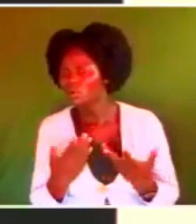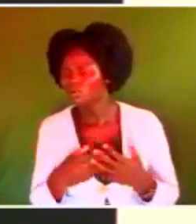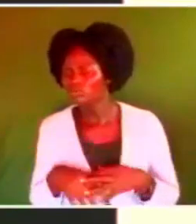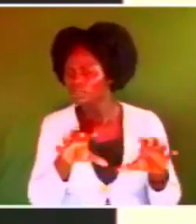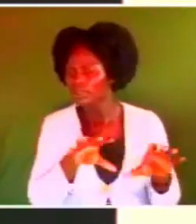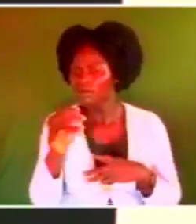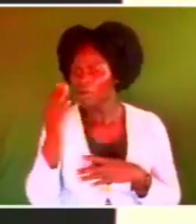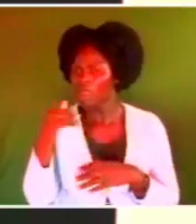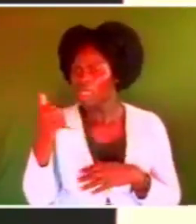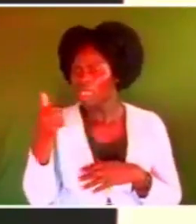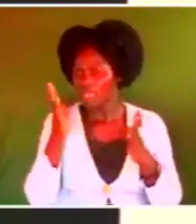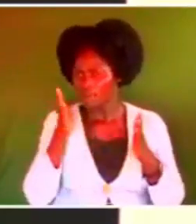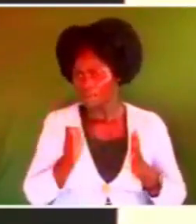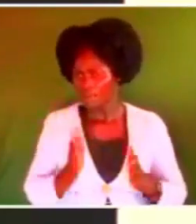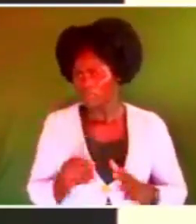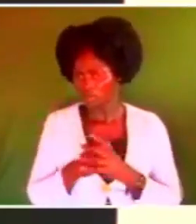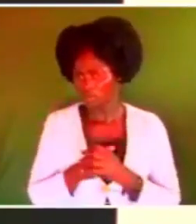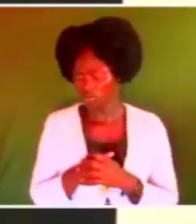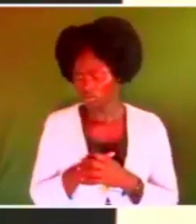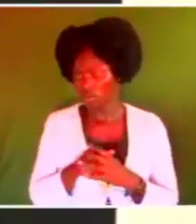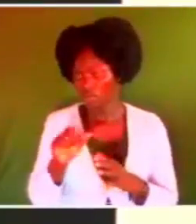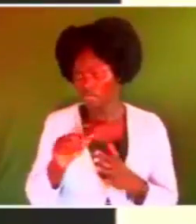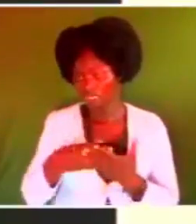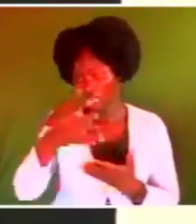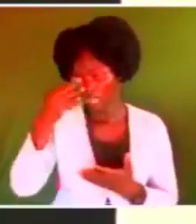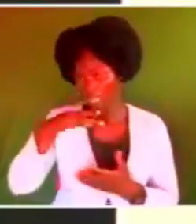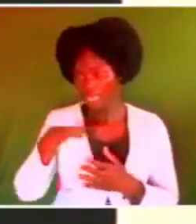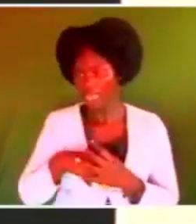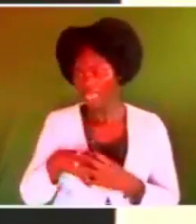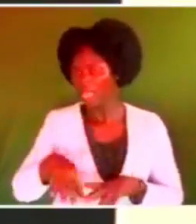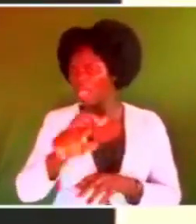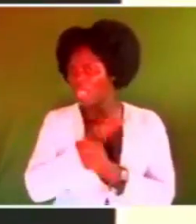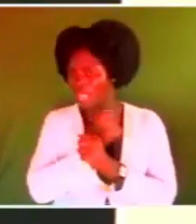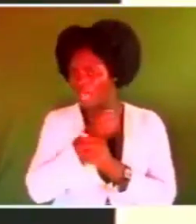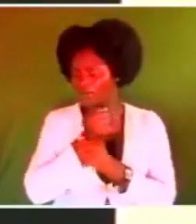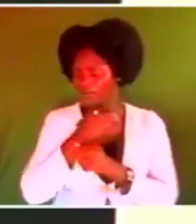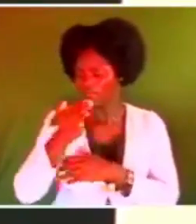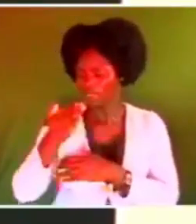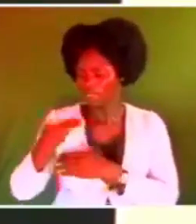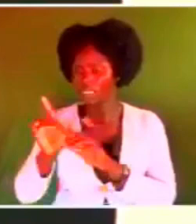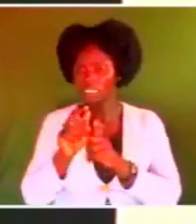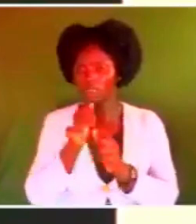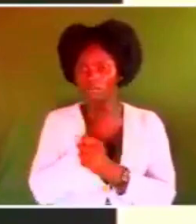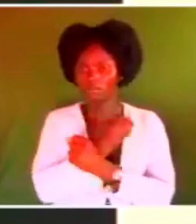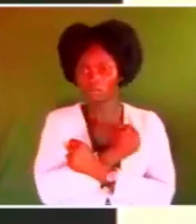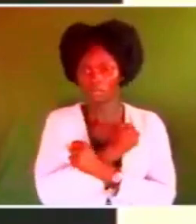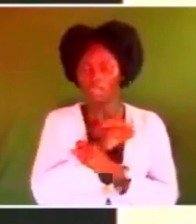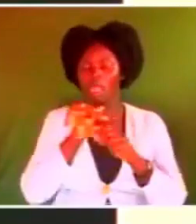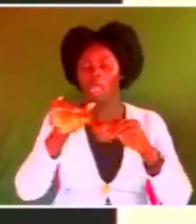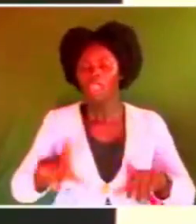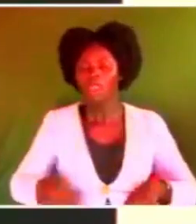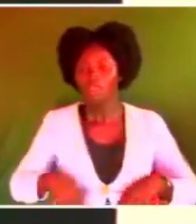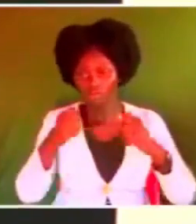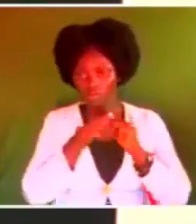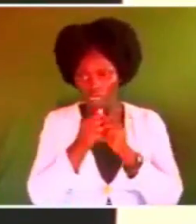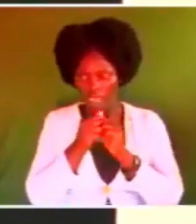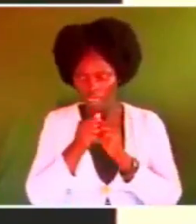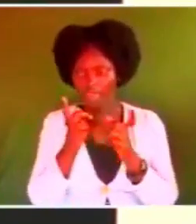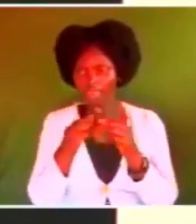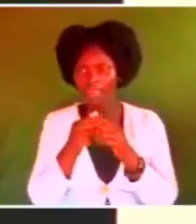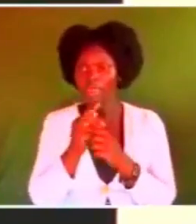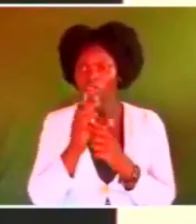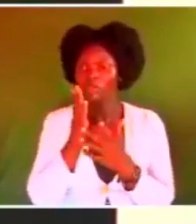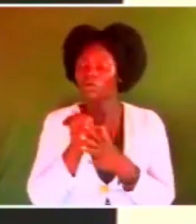person living a boundary must learn to love their neighbor and to live together. It is a task we have undertaken to